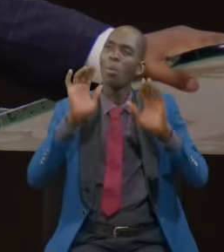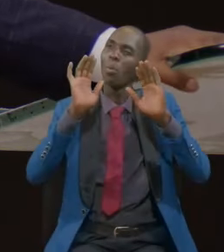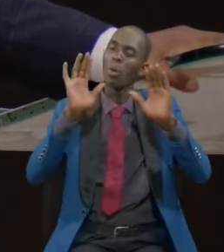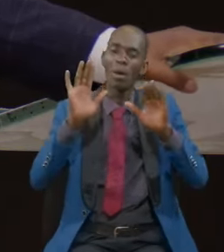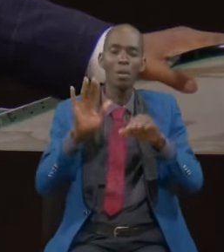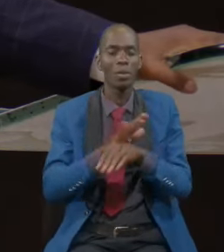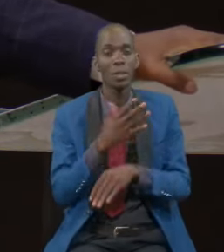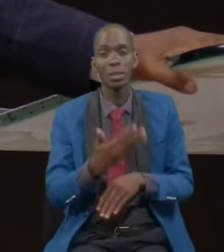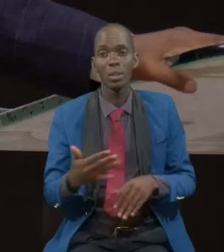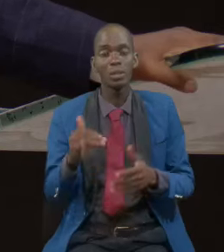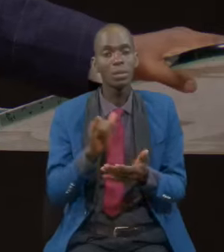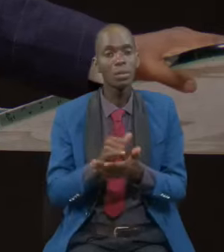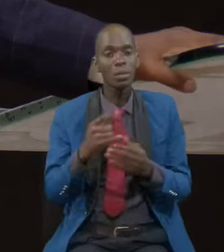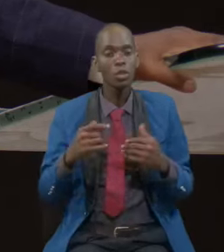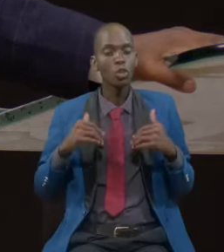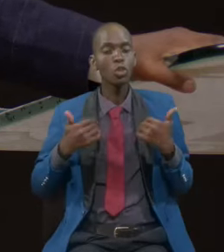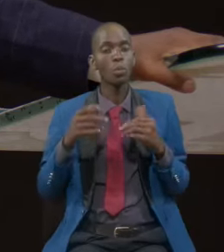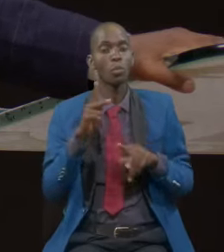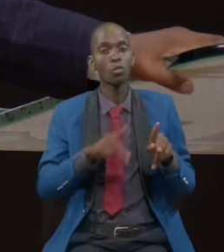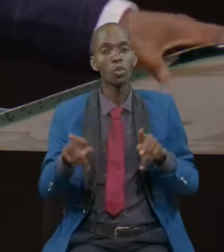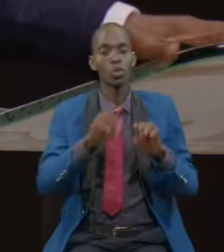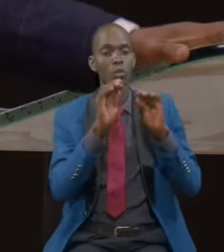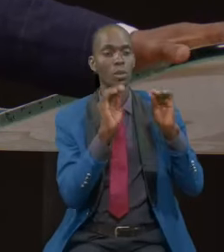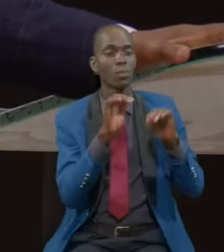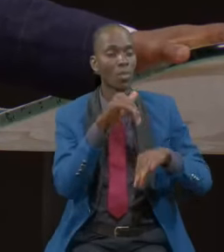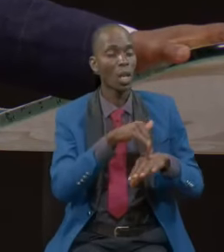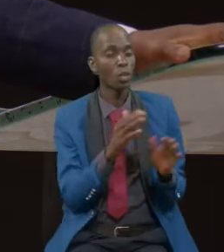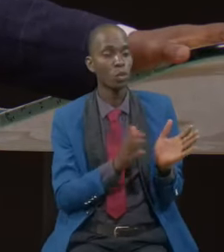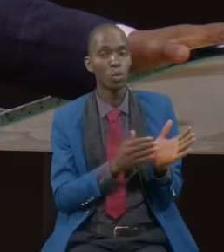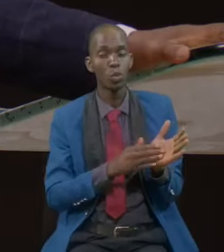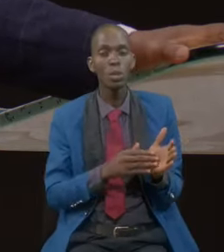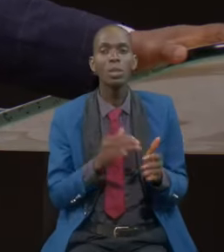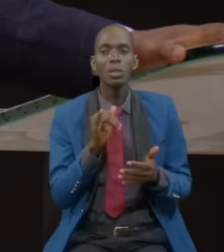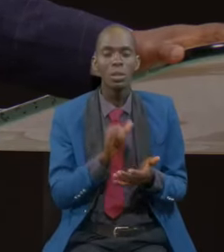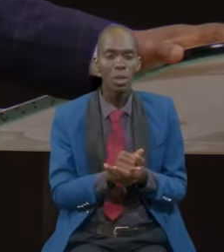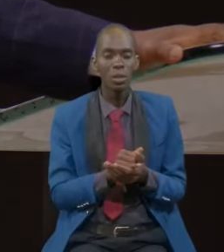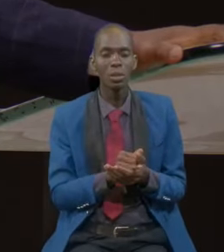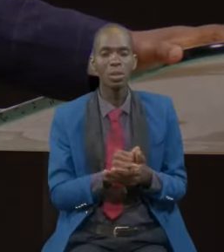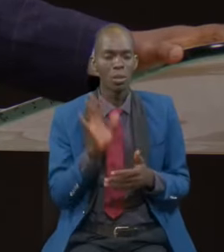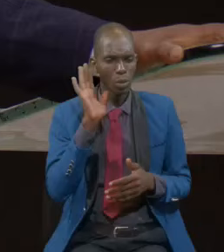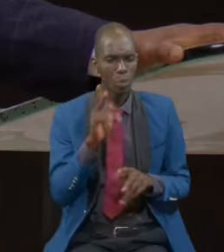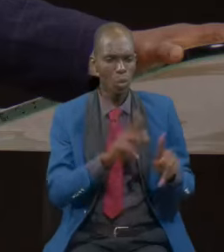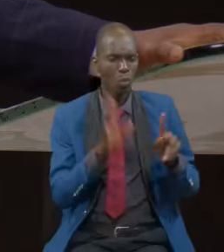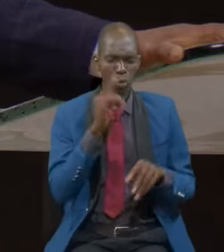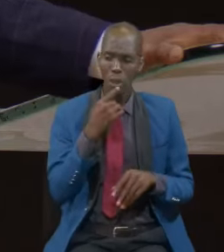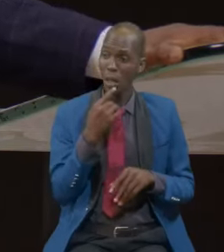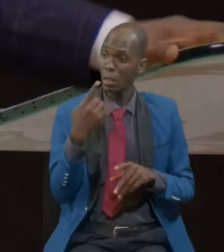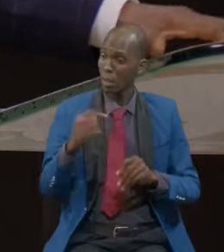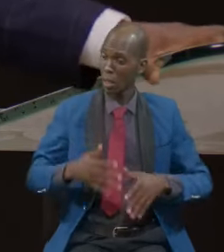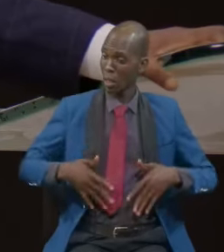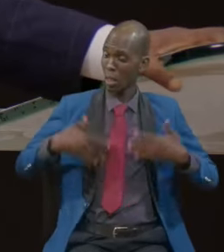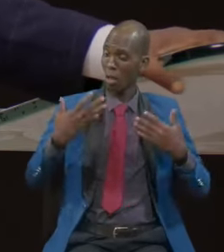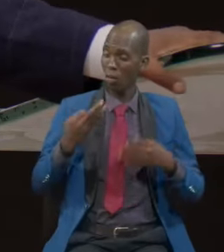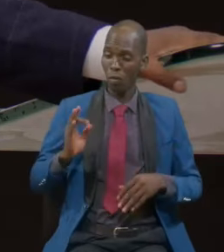teenagers you're teaching at school, they'll say, the life of her teacher, the life of her